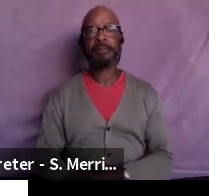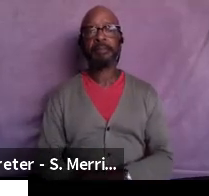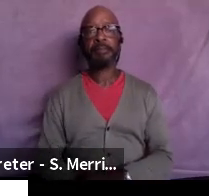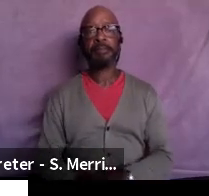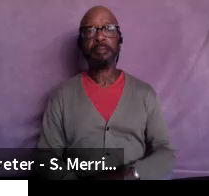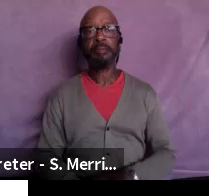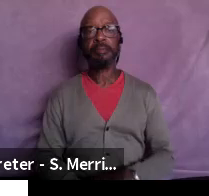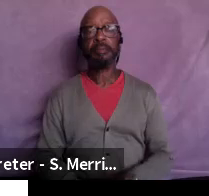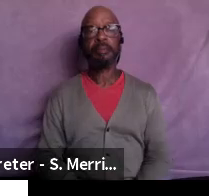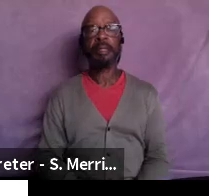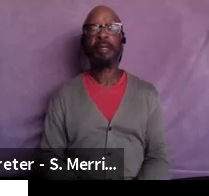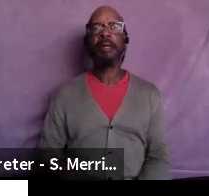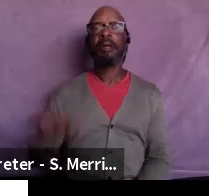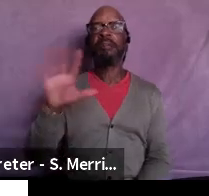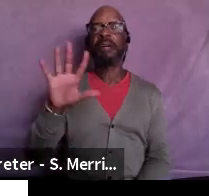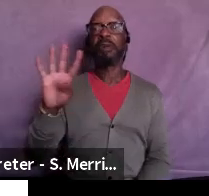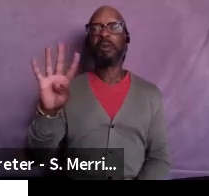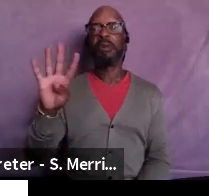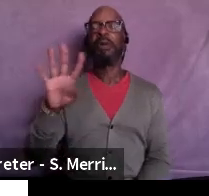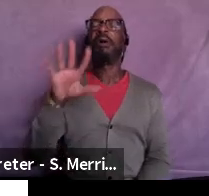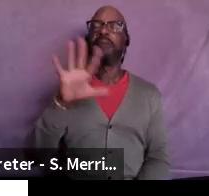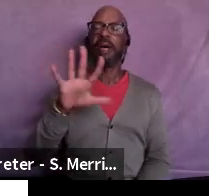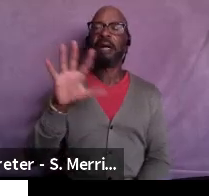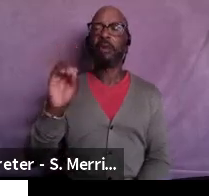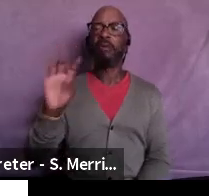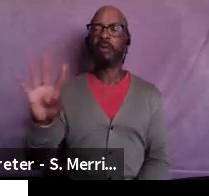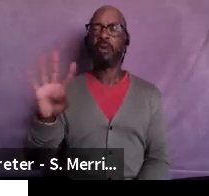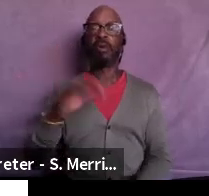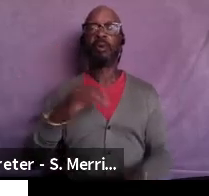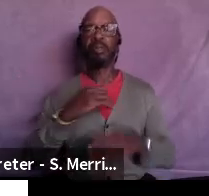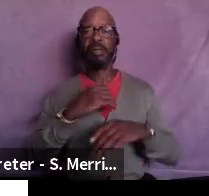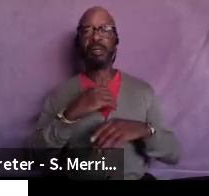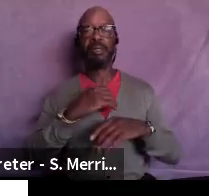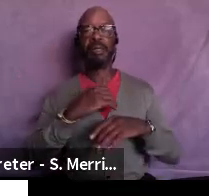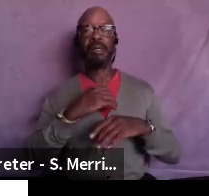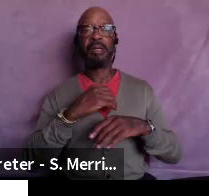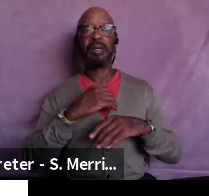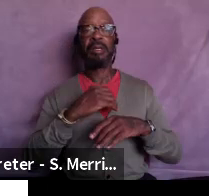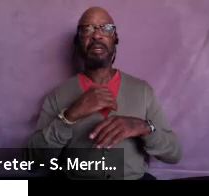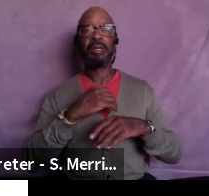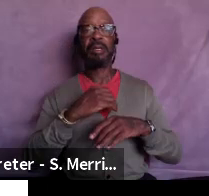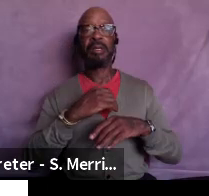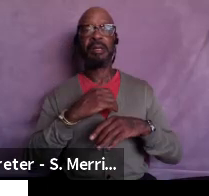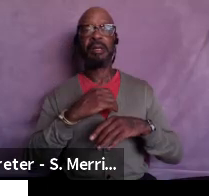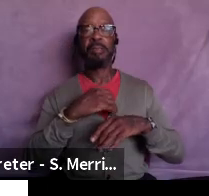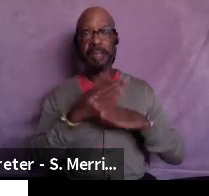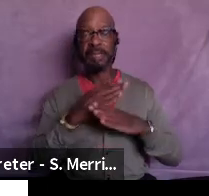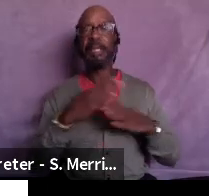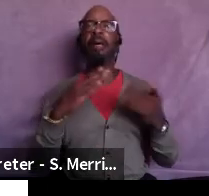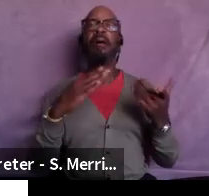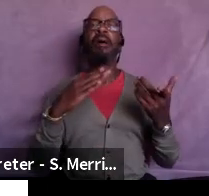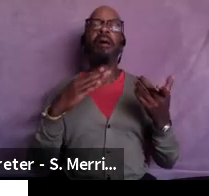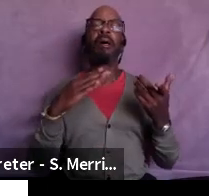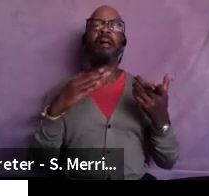So 504 prohibits recipients of federal financial assistance from denying an individual with a disability a